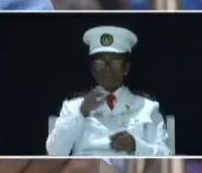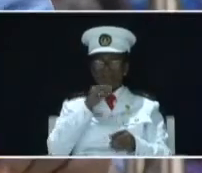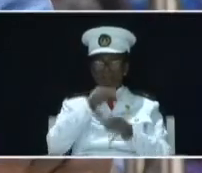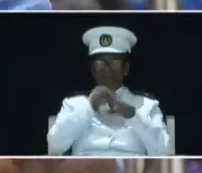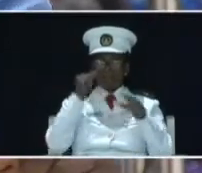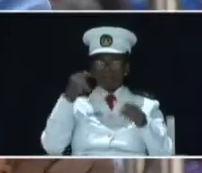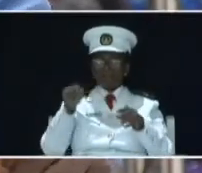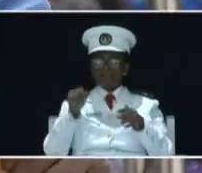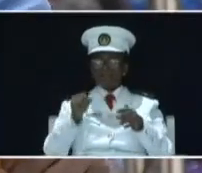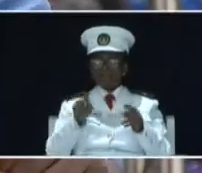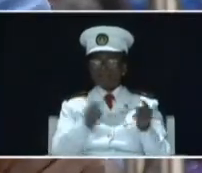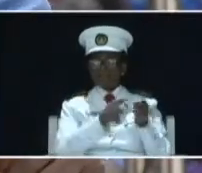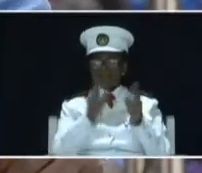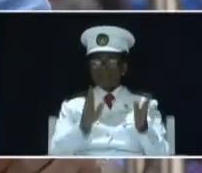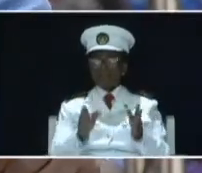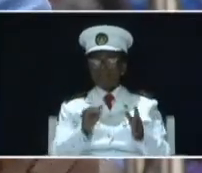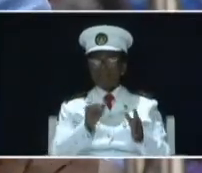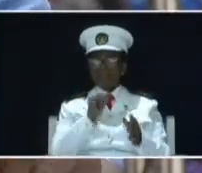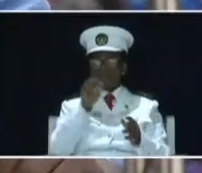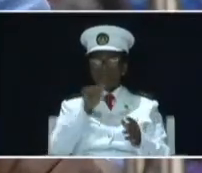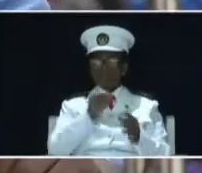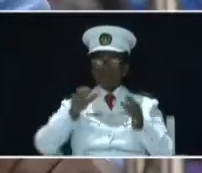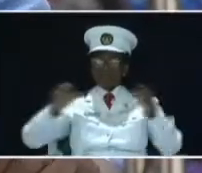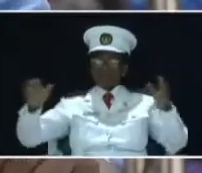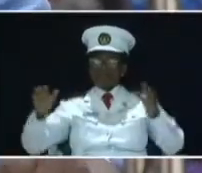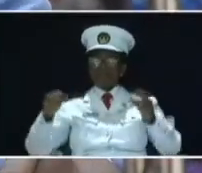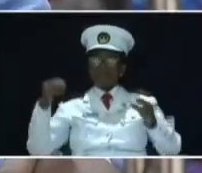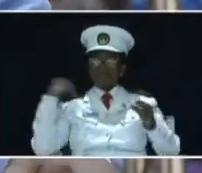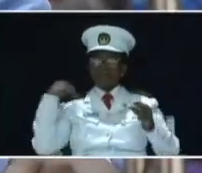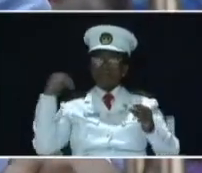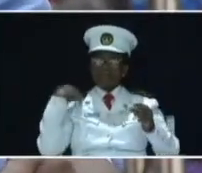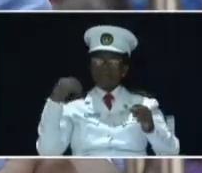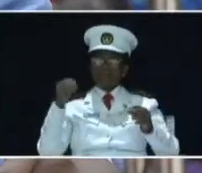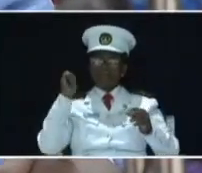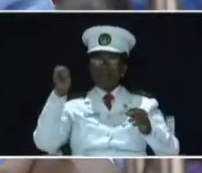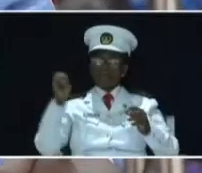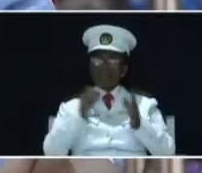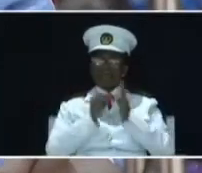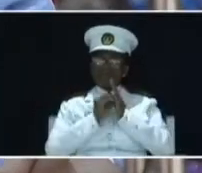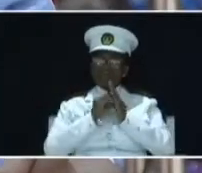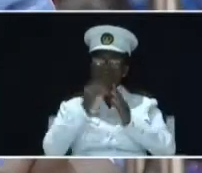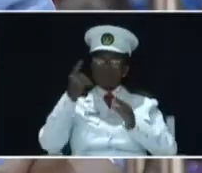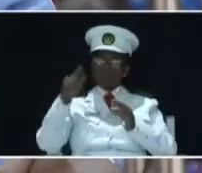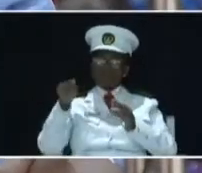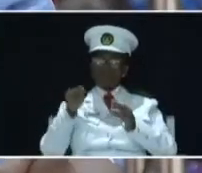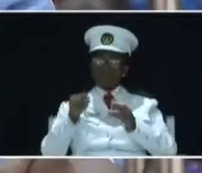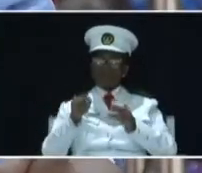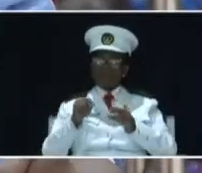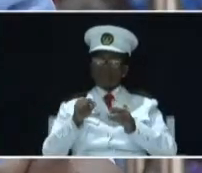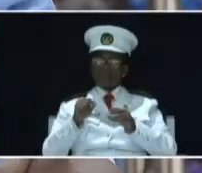He's the big boss. He owns the company.